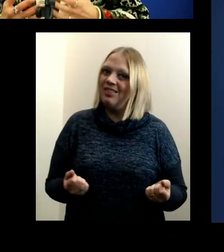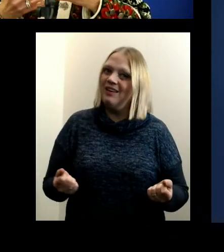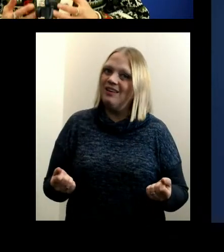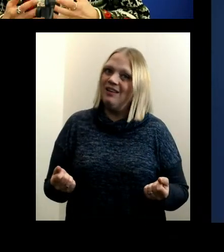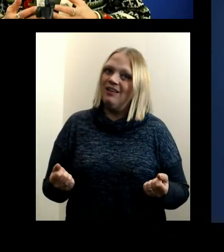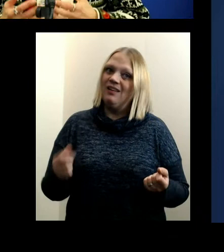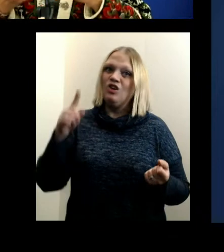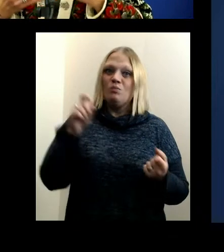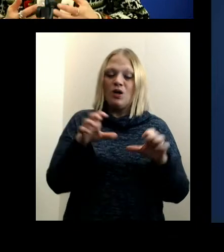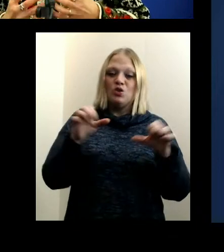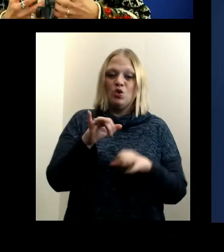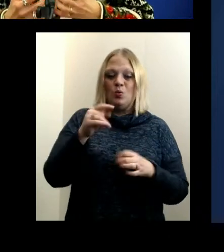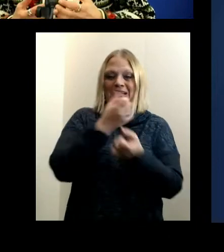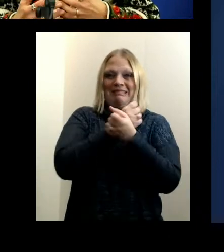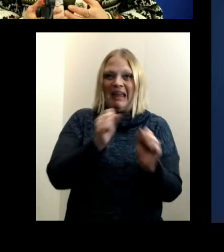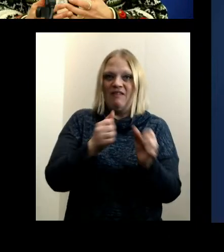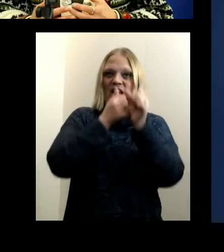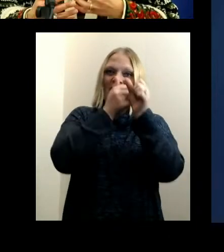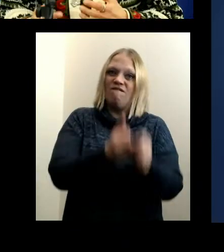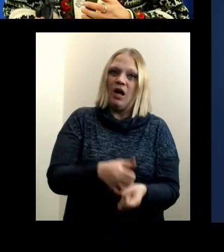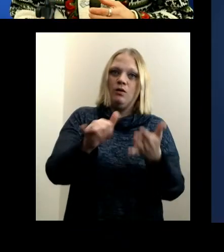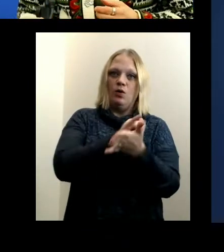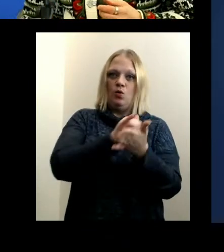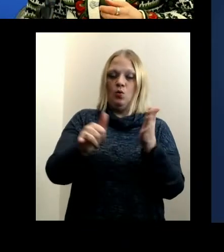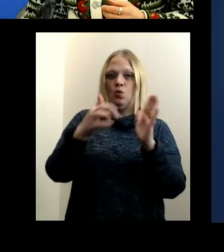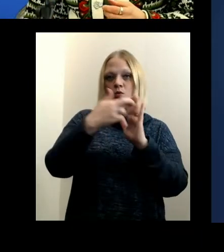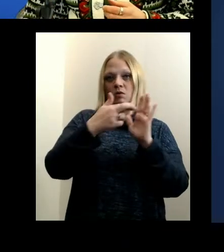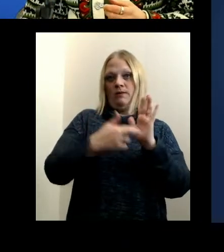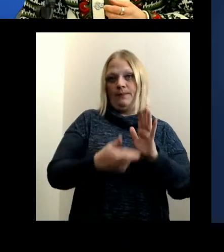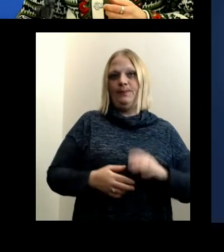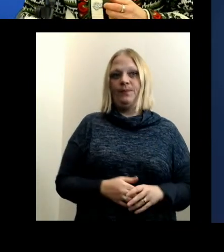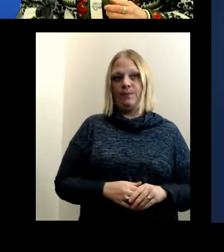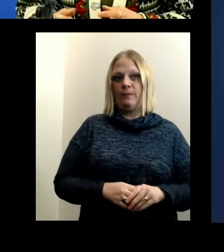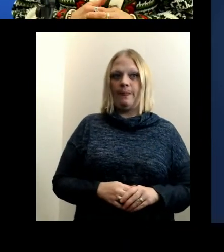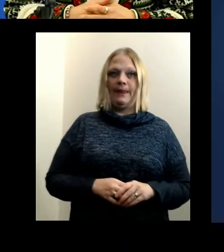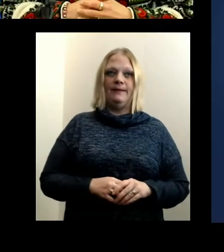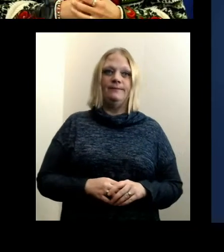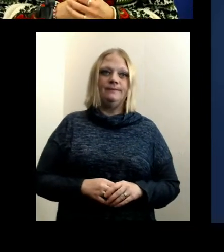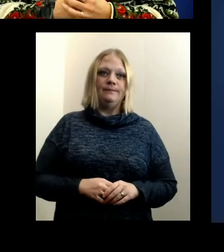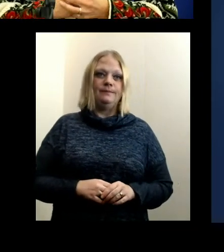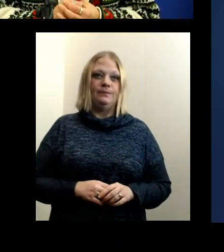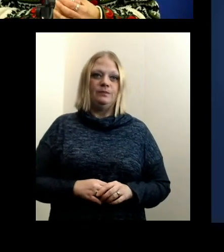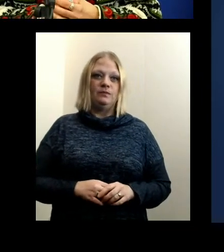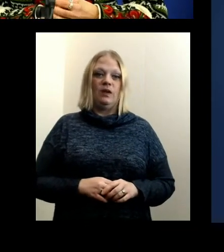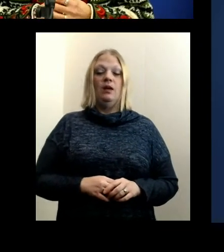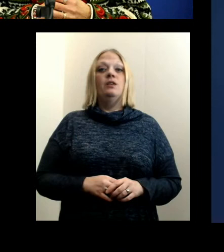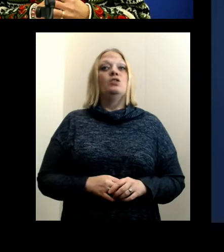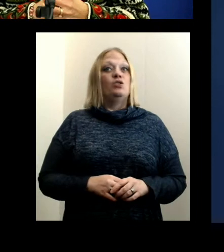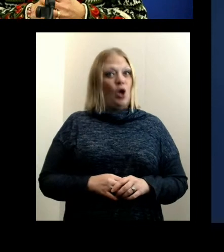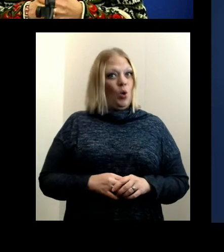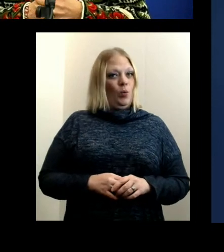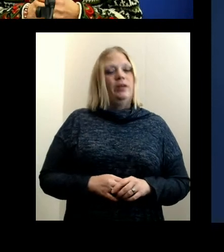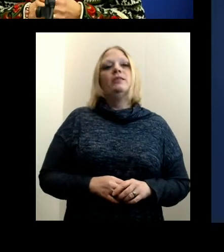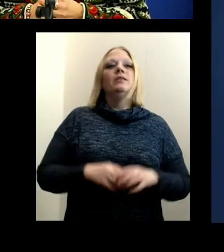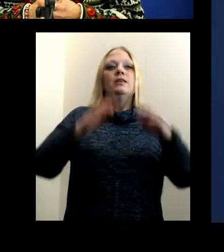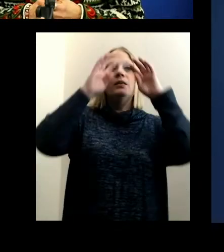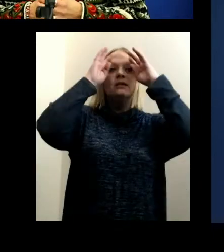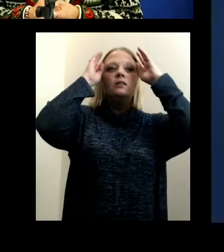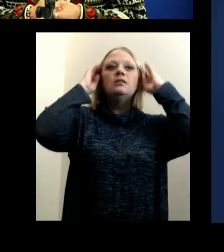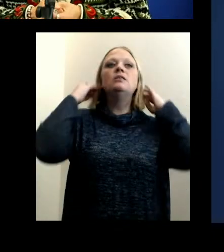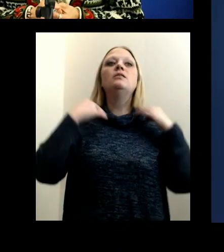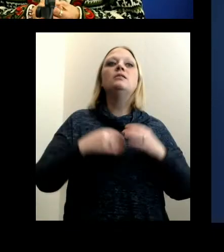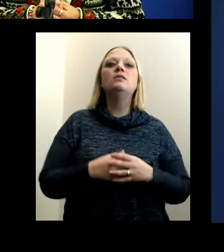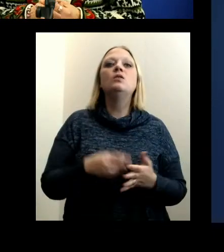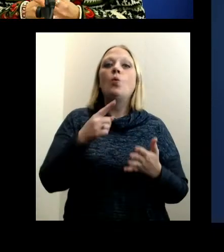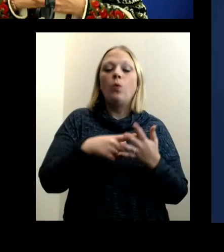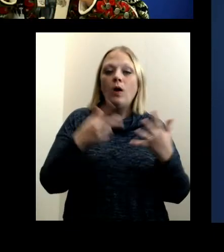have to do it safely and follow the New York Forward guidelines. So, what we want